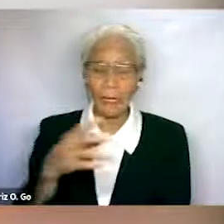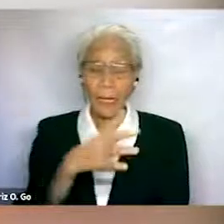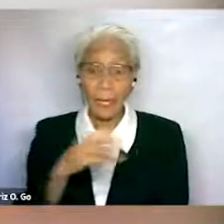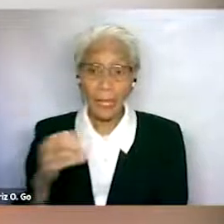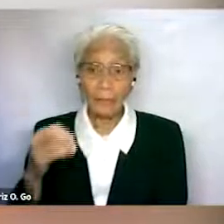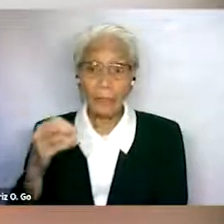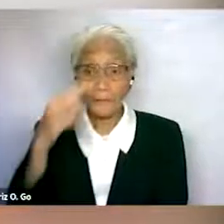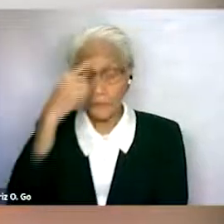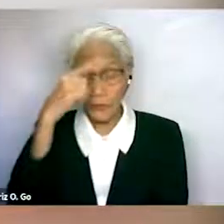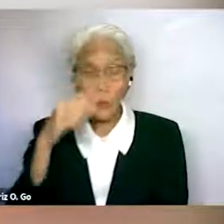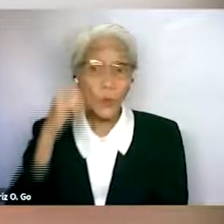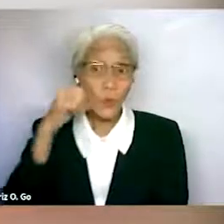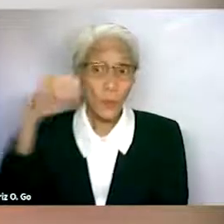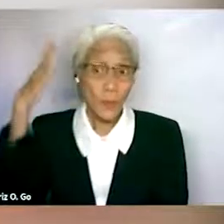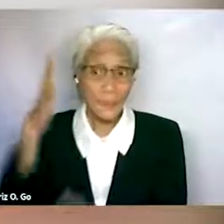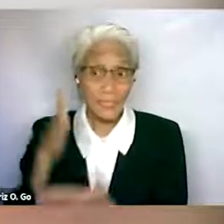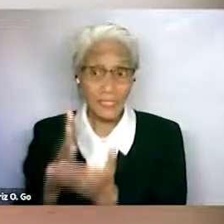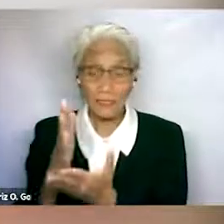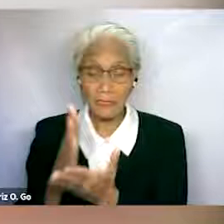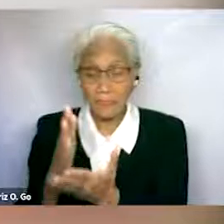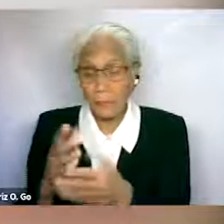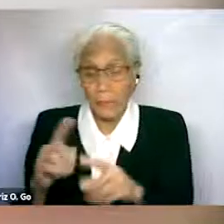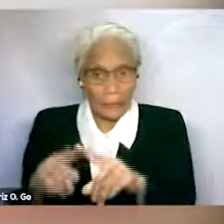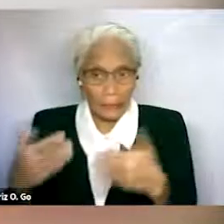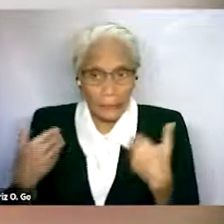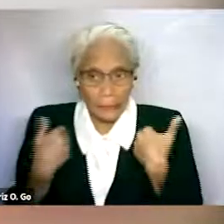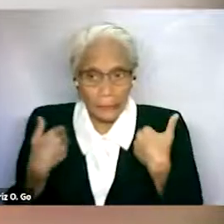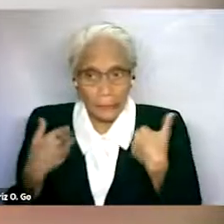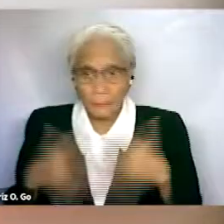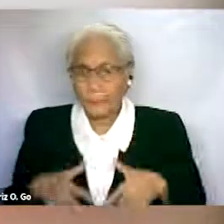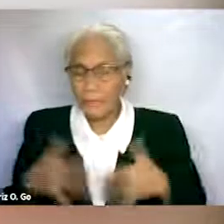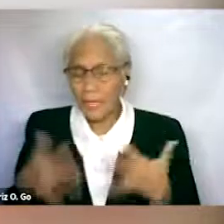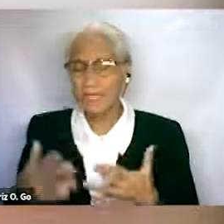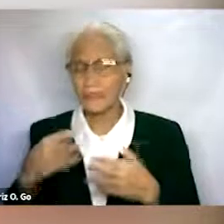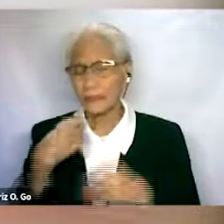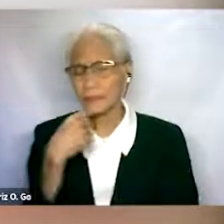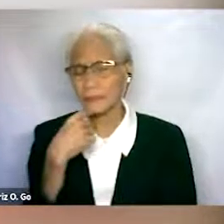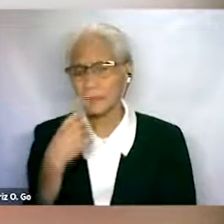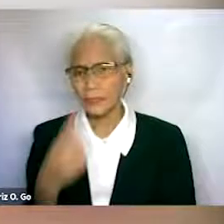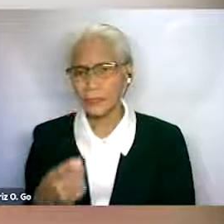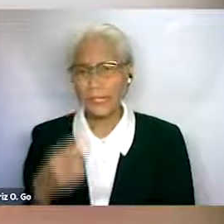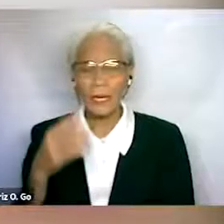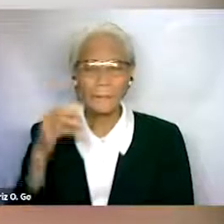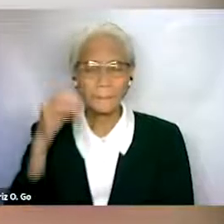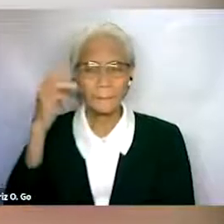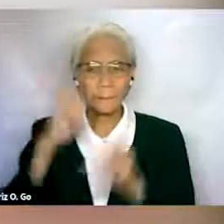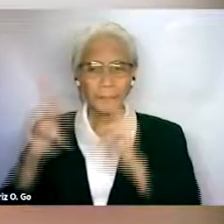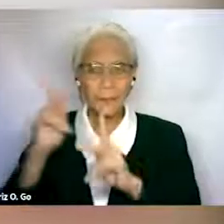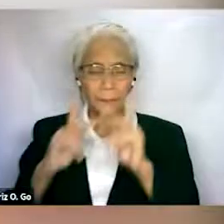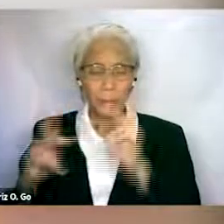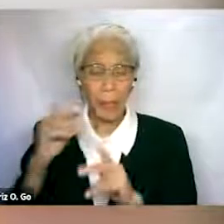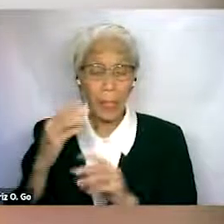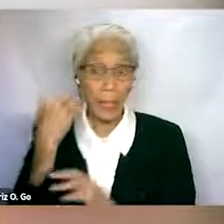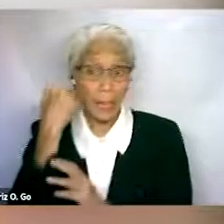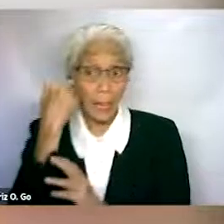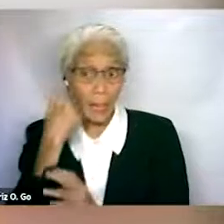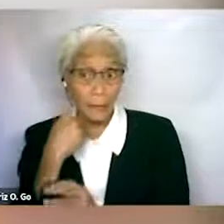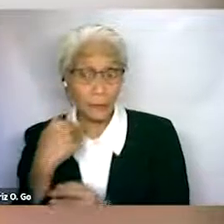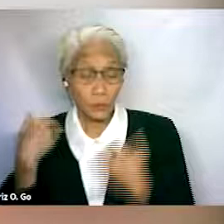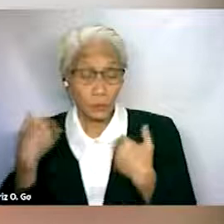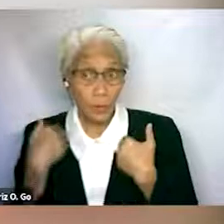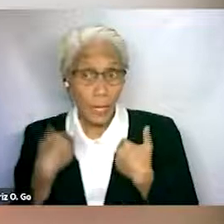because they were hardly any. And it was what she said. And this is the start as well when women's human rights